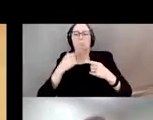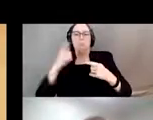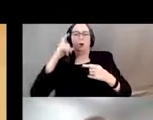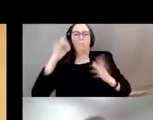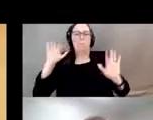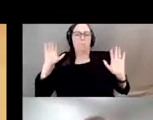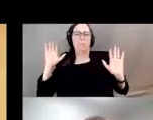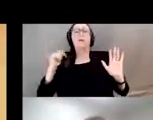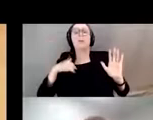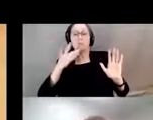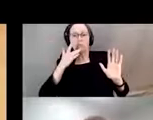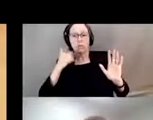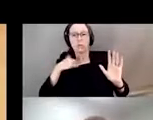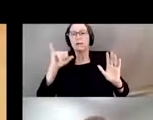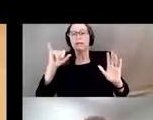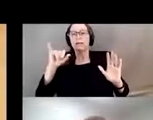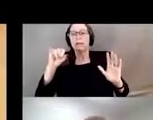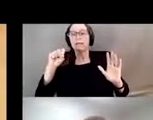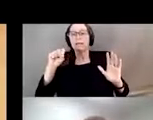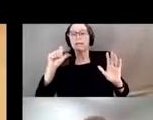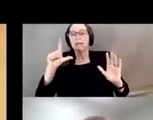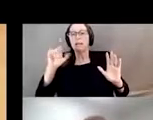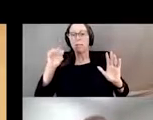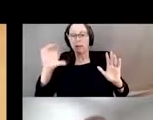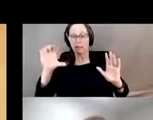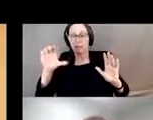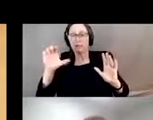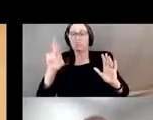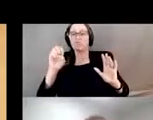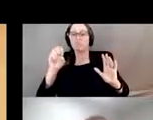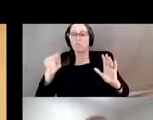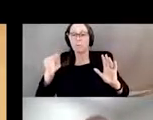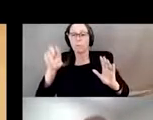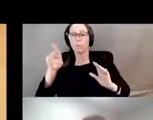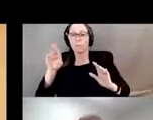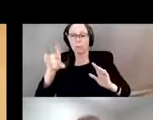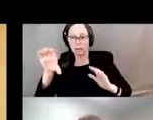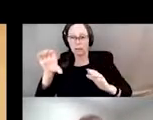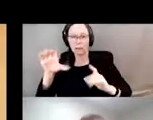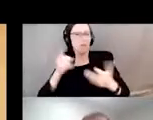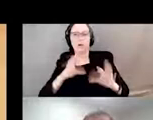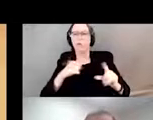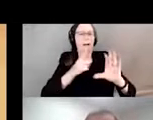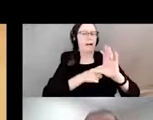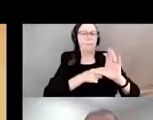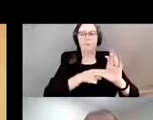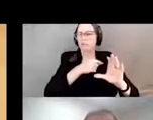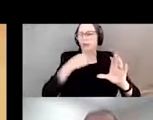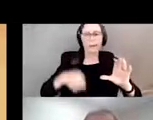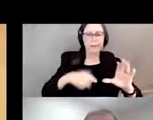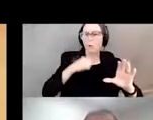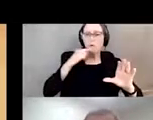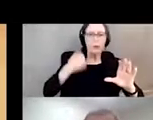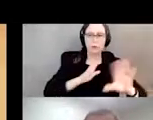rather see an Islamic republic established there. Okay, so they don't want the communists, whether they're Chinese or the Russian,